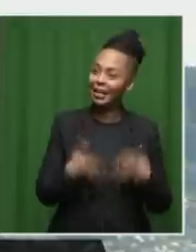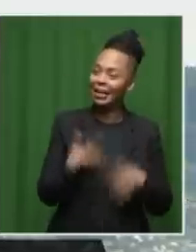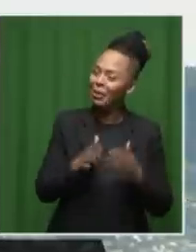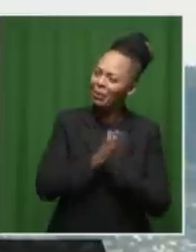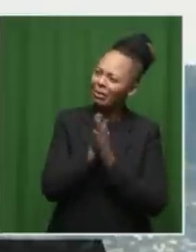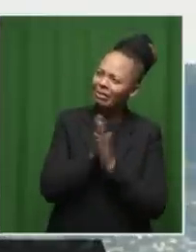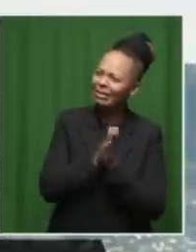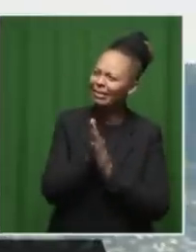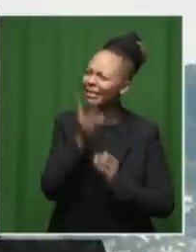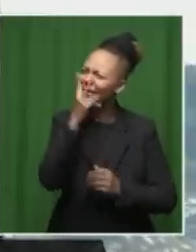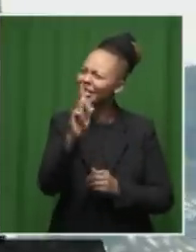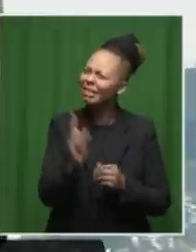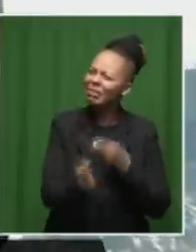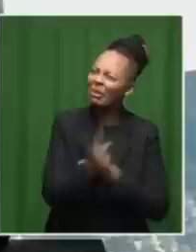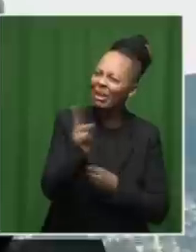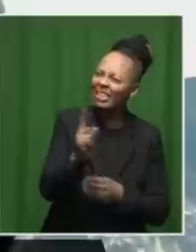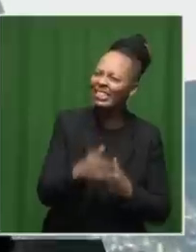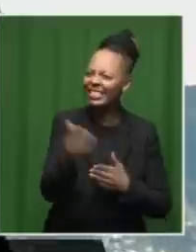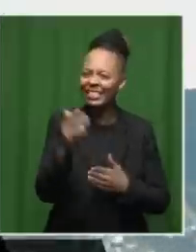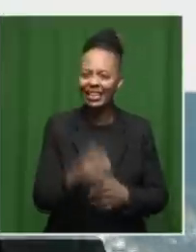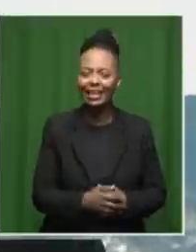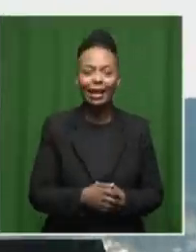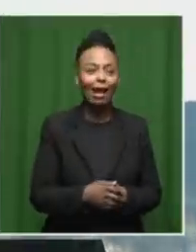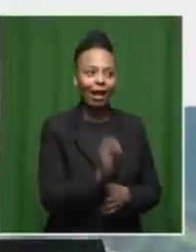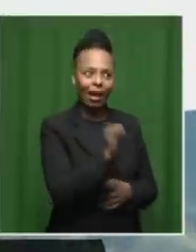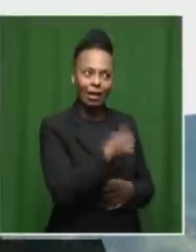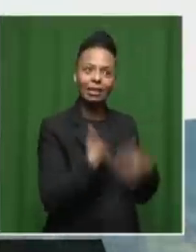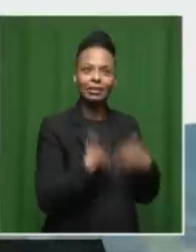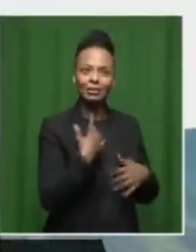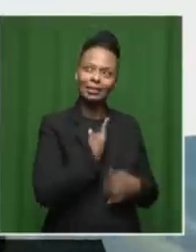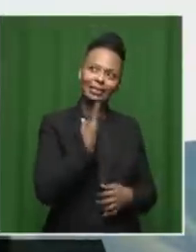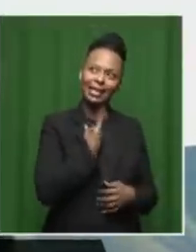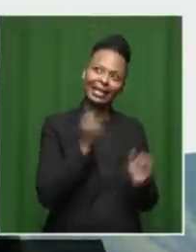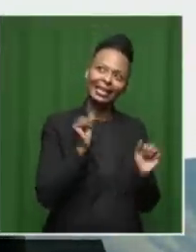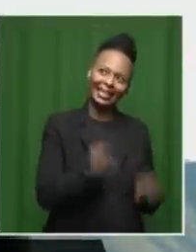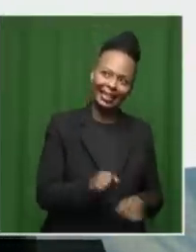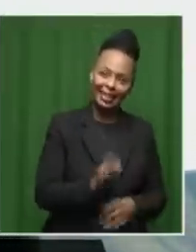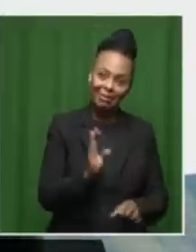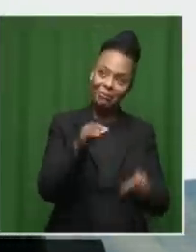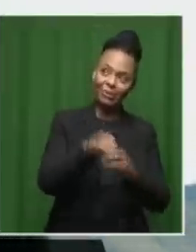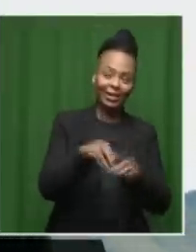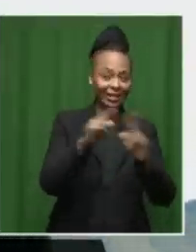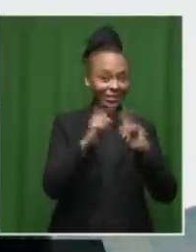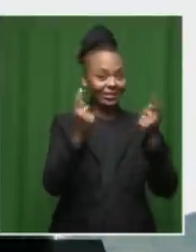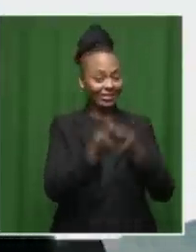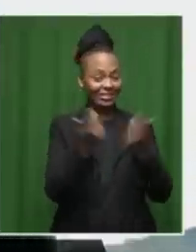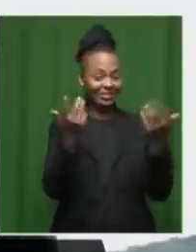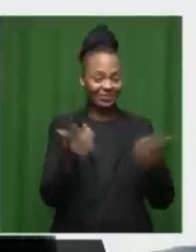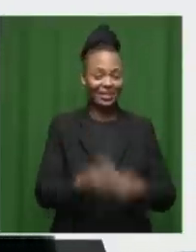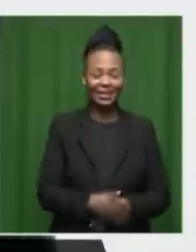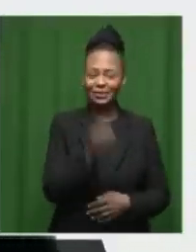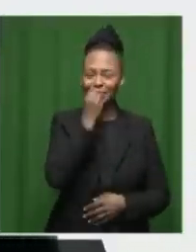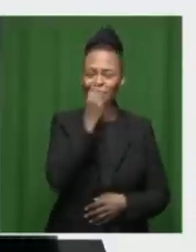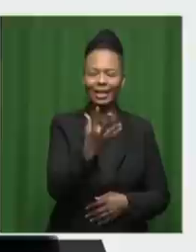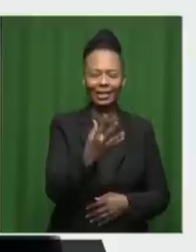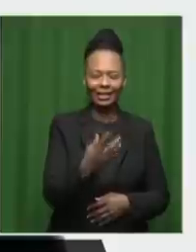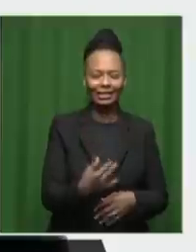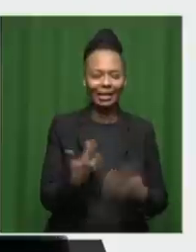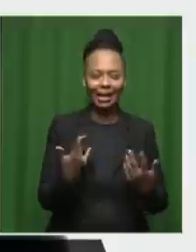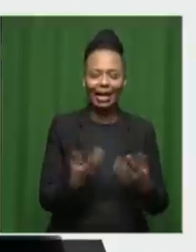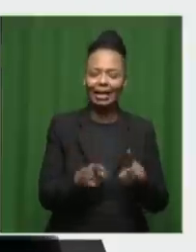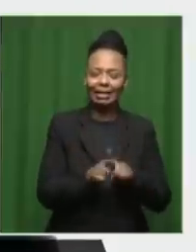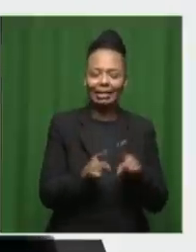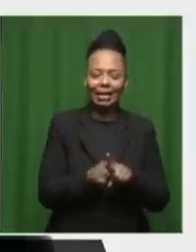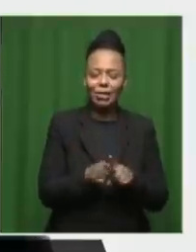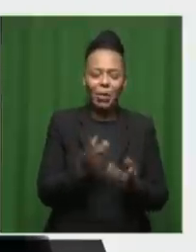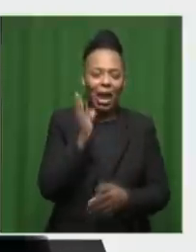So how was it? Well, I was excited for myself as well. Obviously, being part of this, it was just one amazing experience, the best experience of my